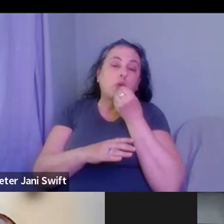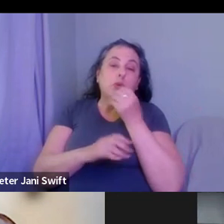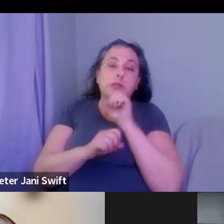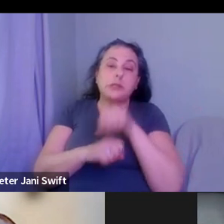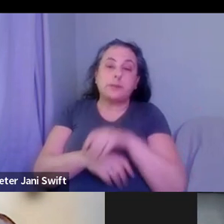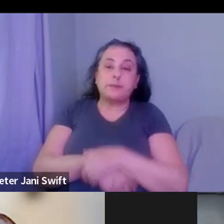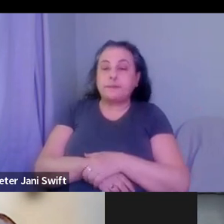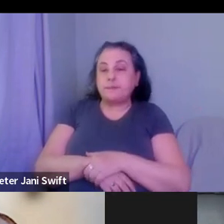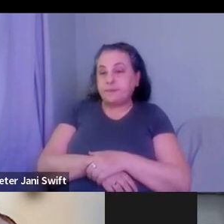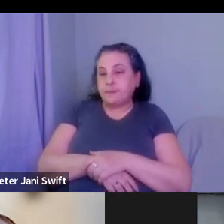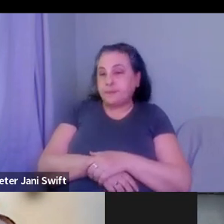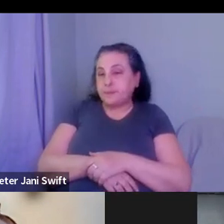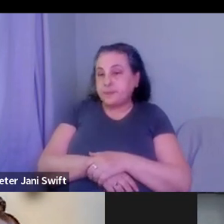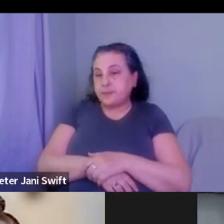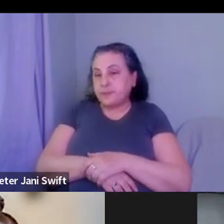Nataki.